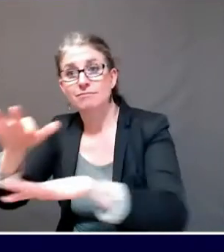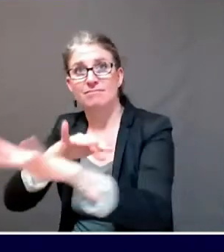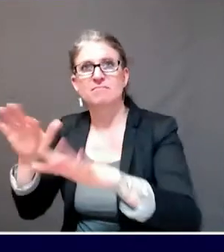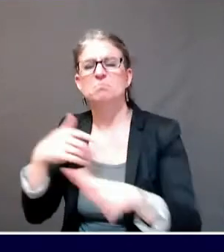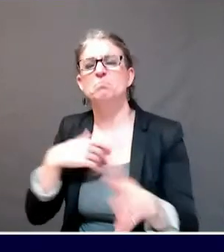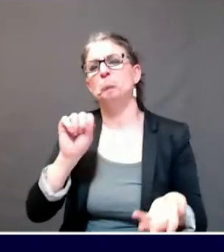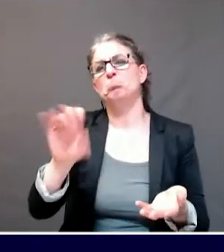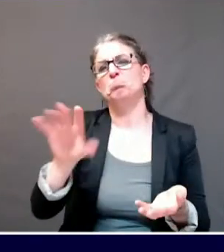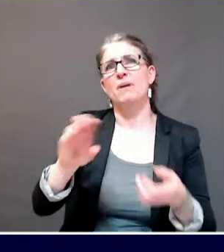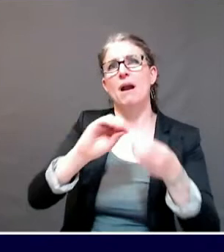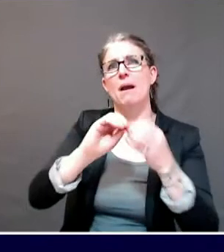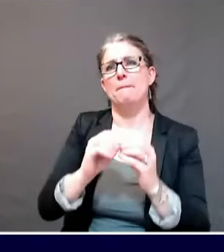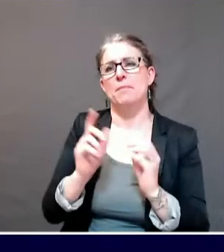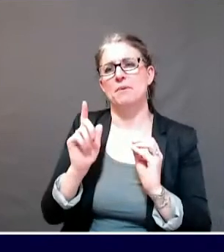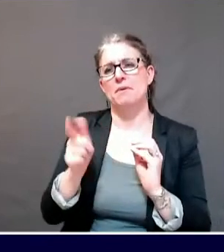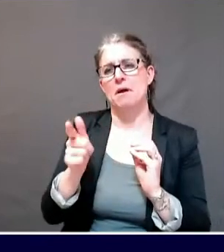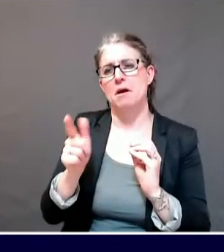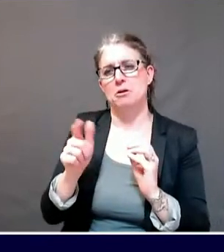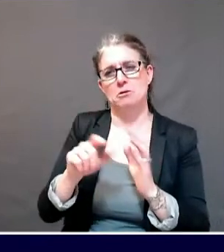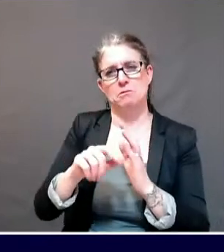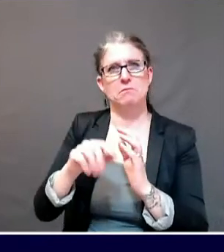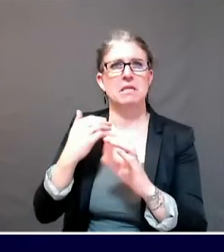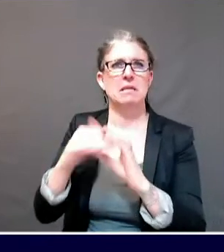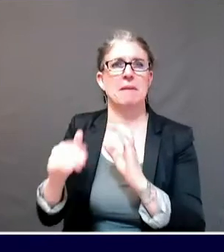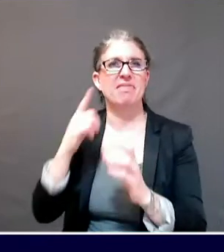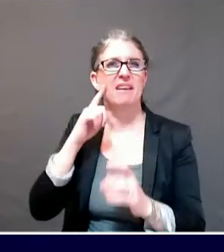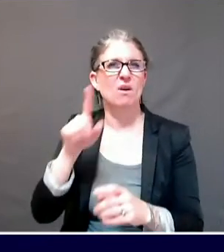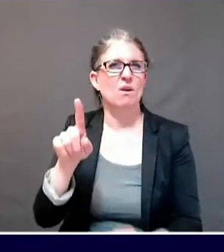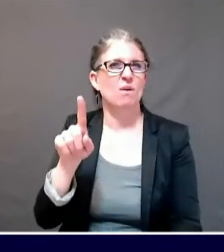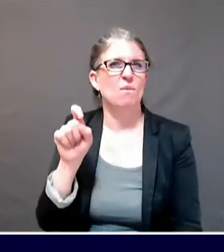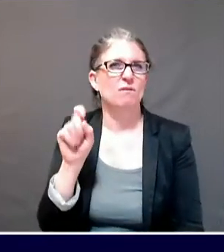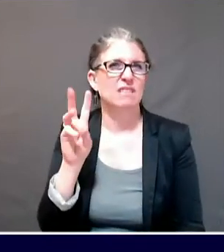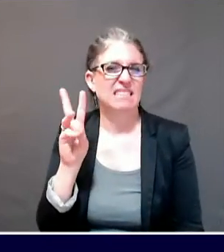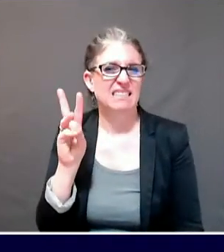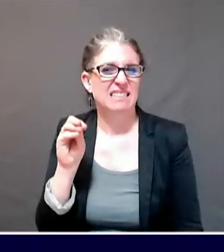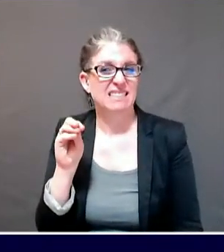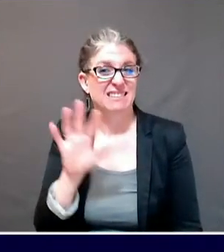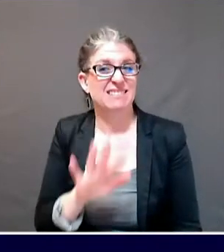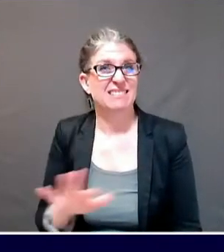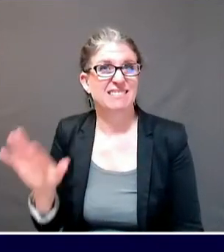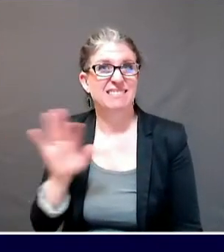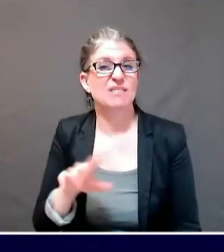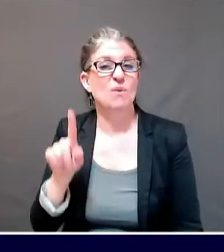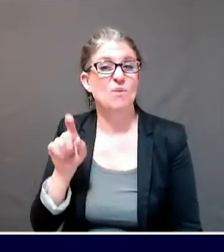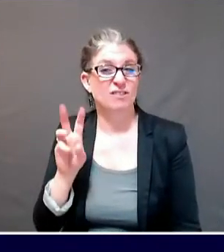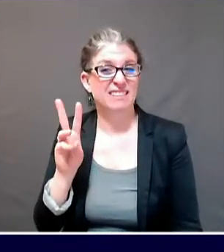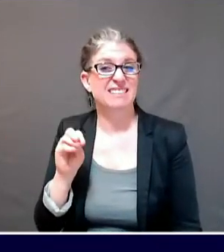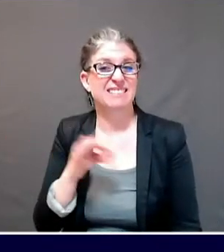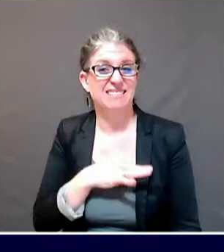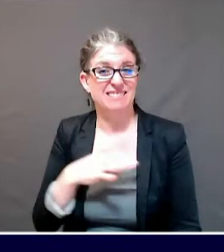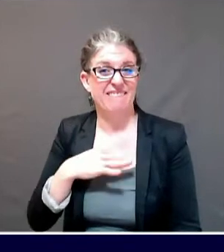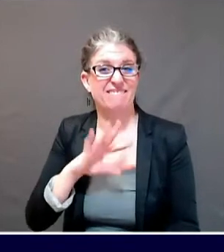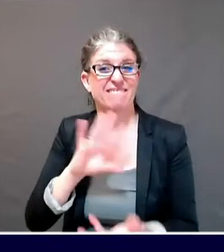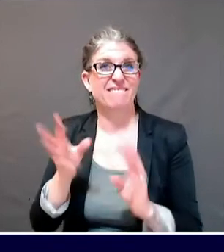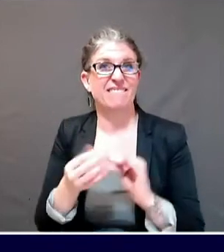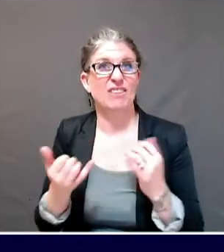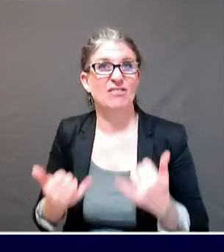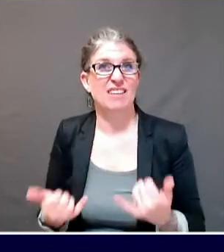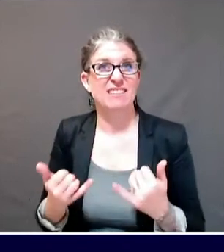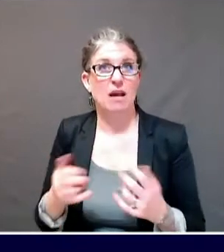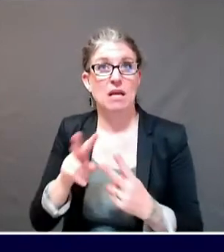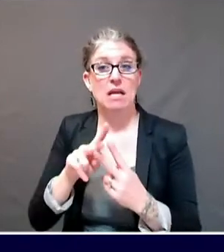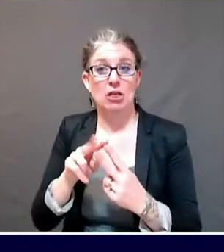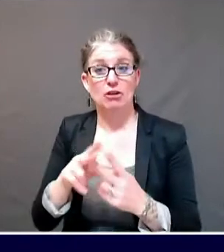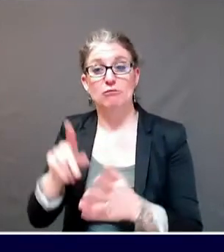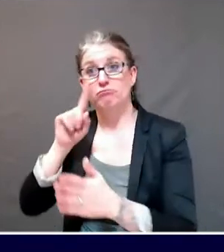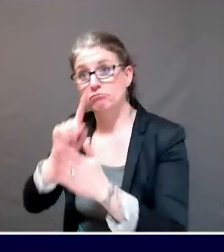it's on the order of 160 or so, 165 who are working on case investigation and contact